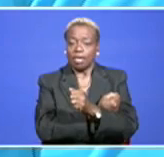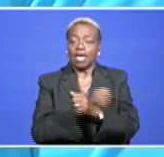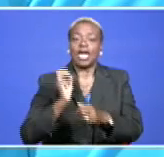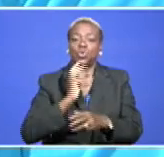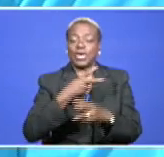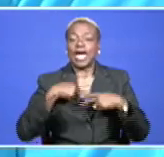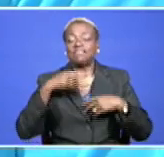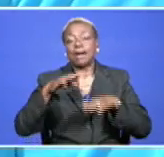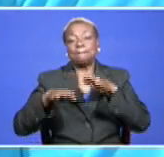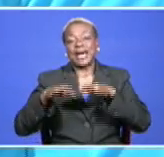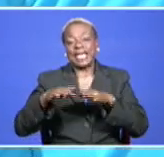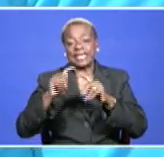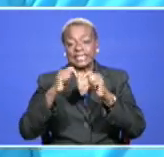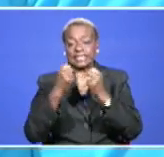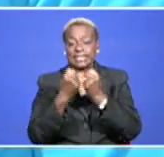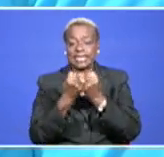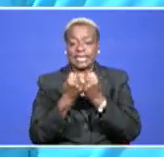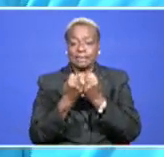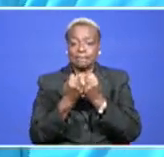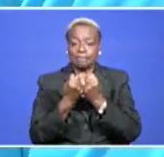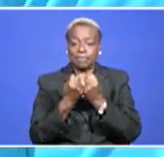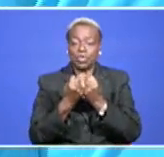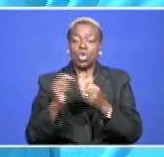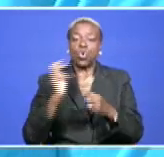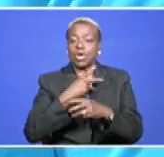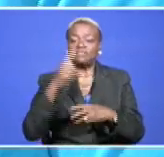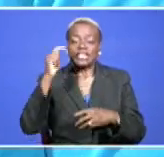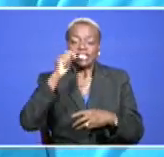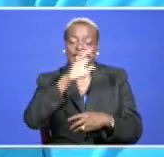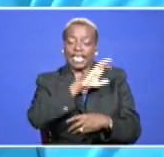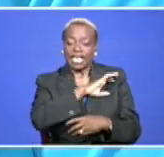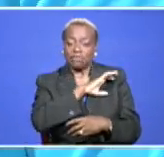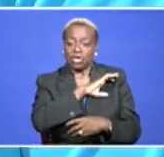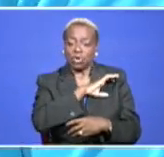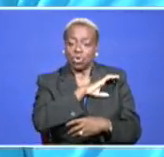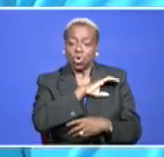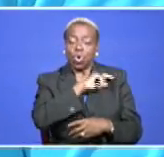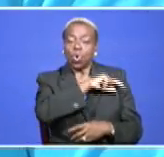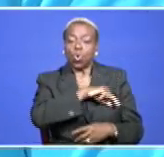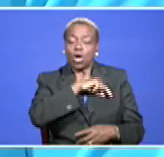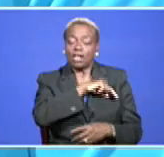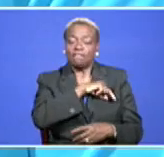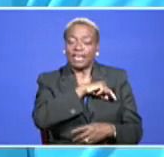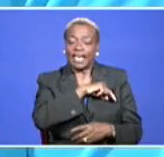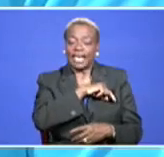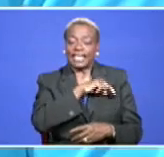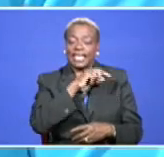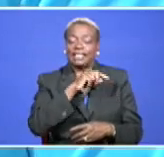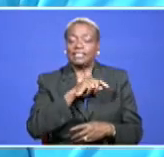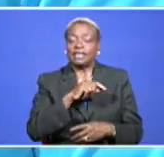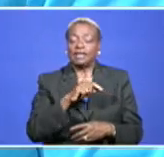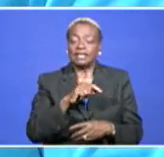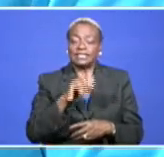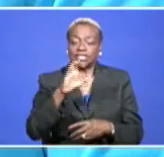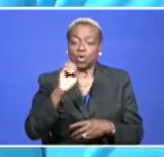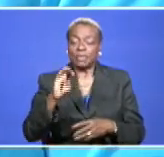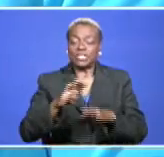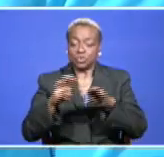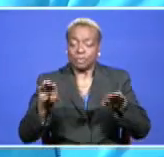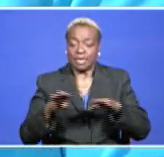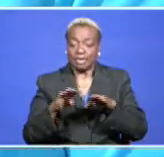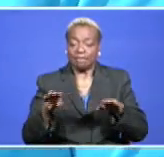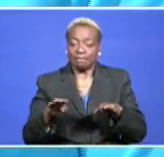team. We have, for example, collegiate Devante Carey, who qualified for NCAAs. He will be swimming in his last CARIFTA games. Lamar